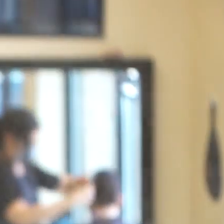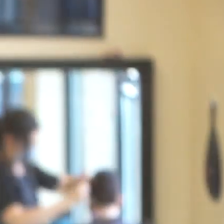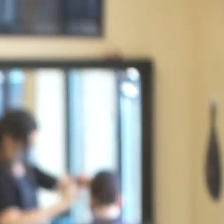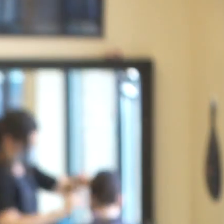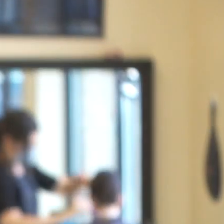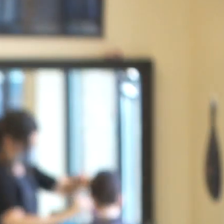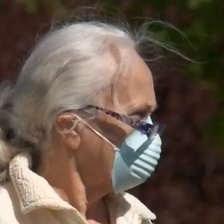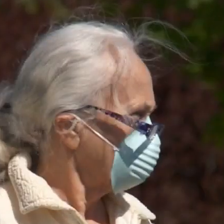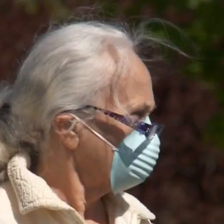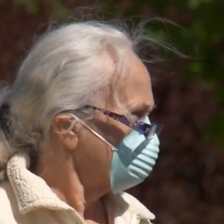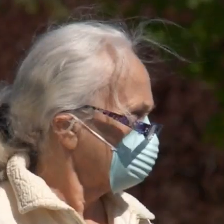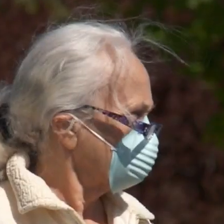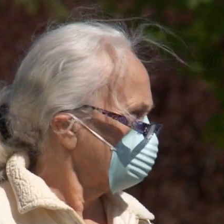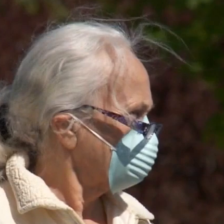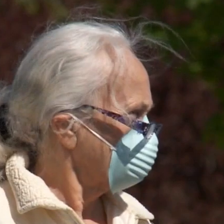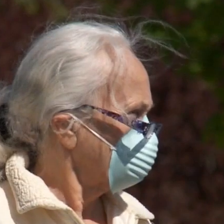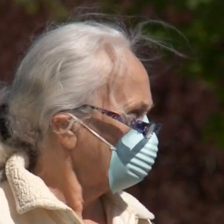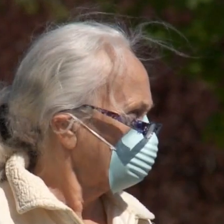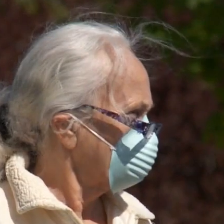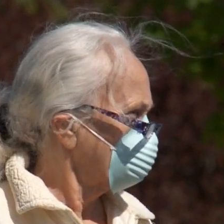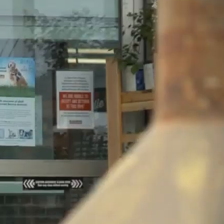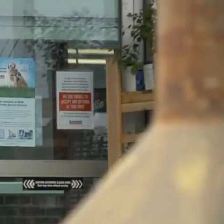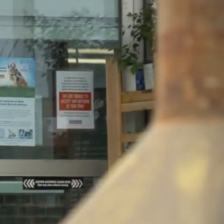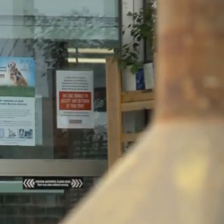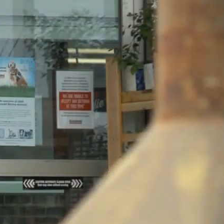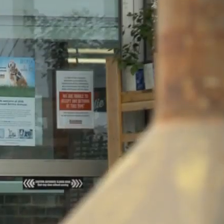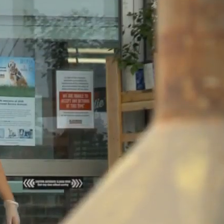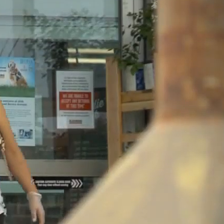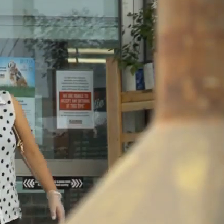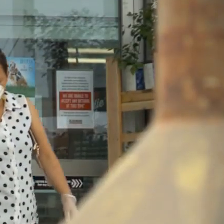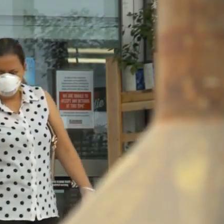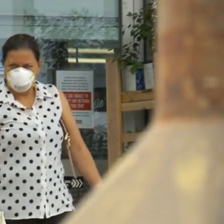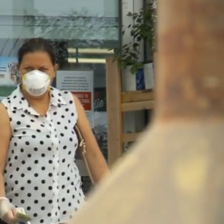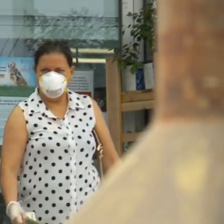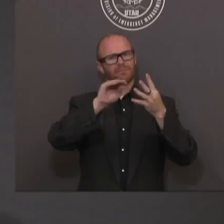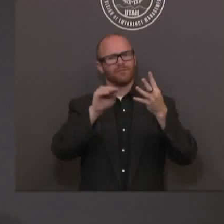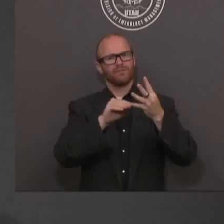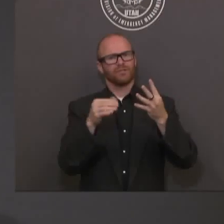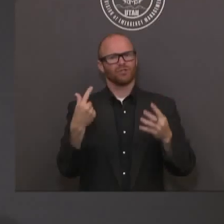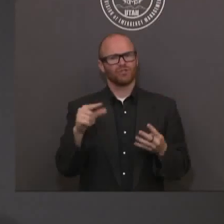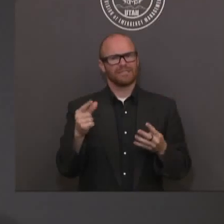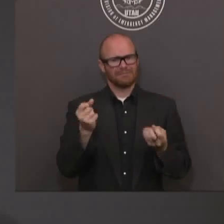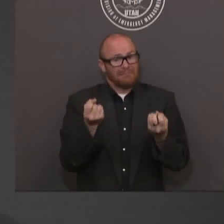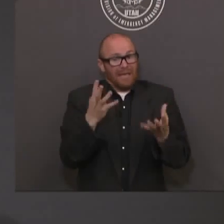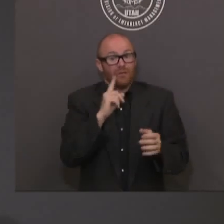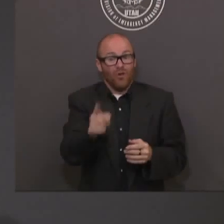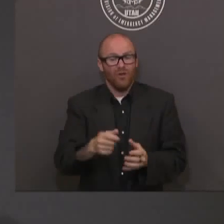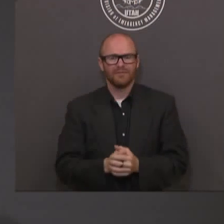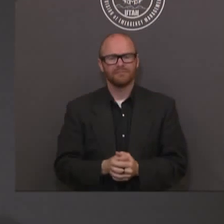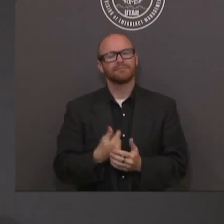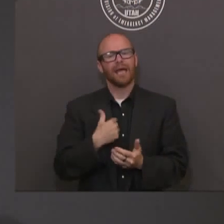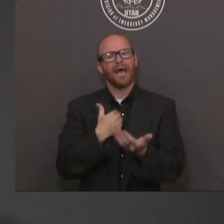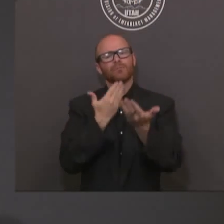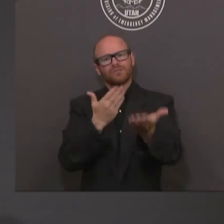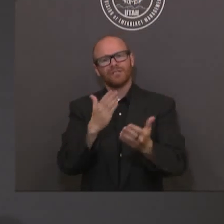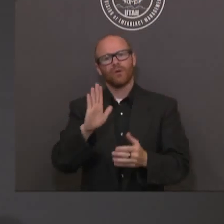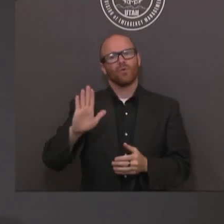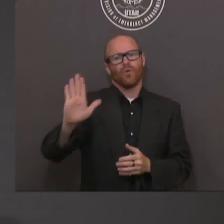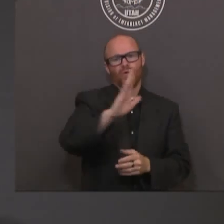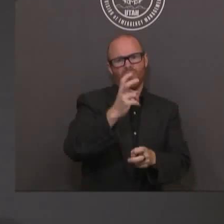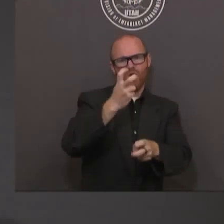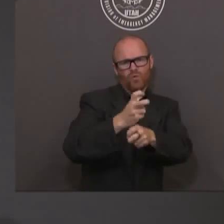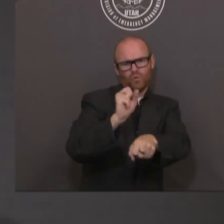wearing face masks for everyone in public when social distancing is not possible. I appreciate the good work of the people of Utah because it